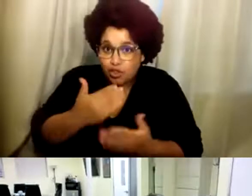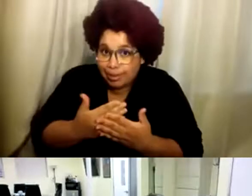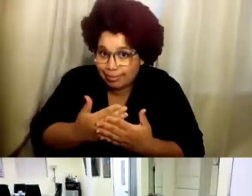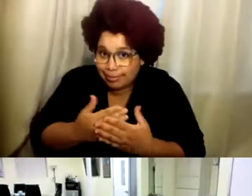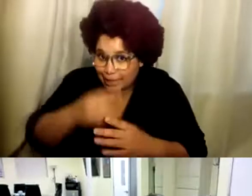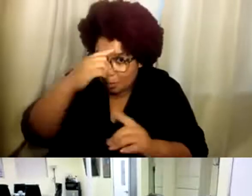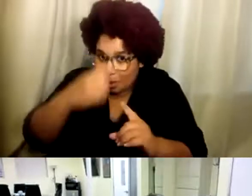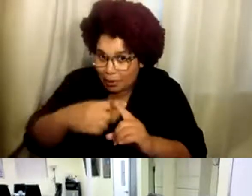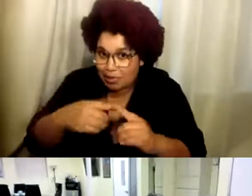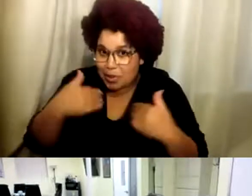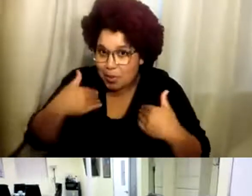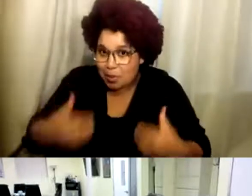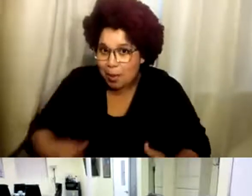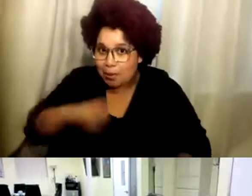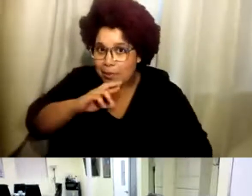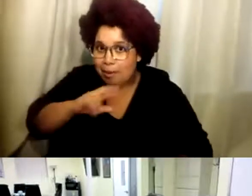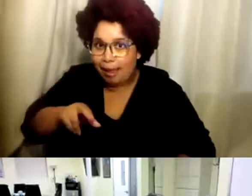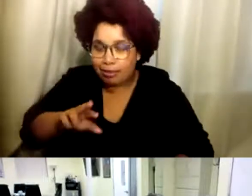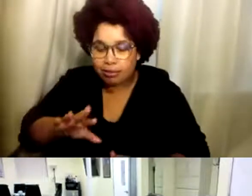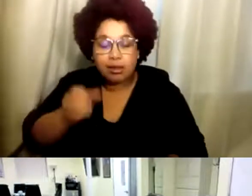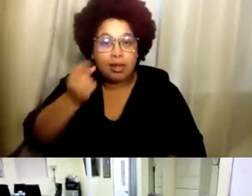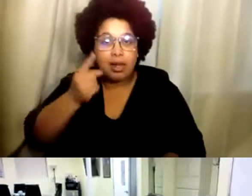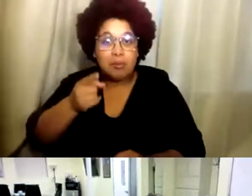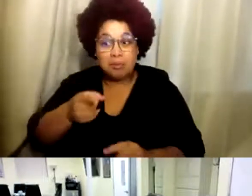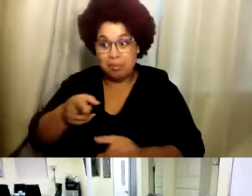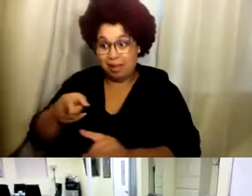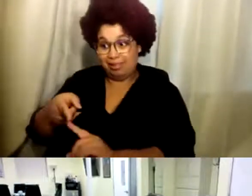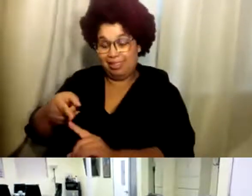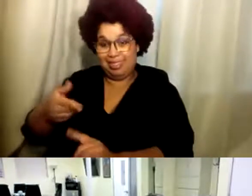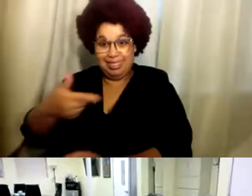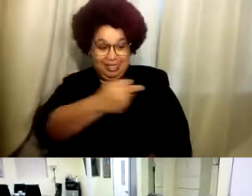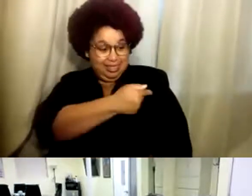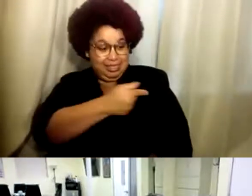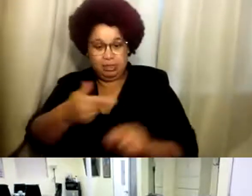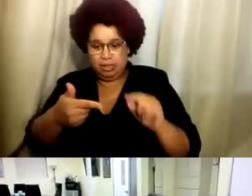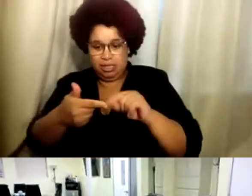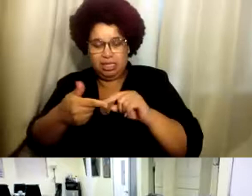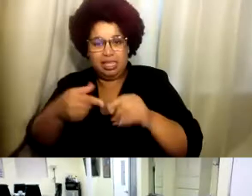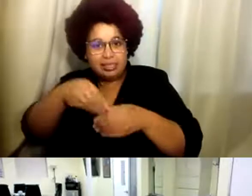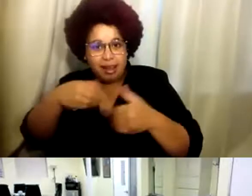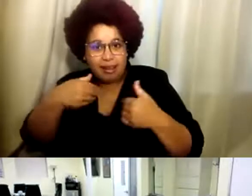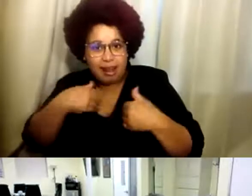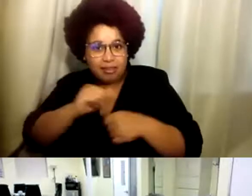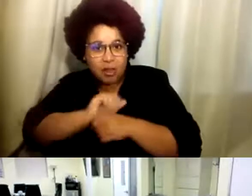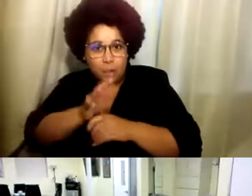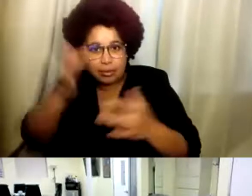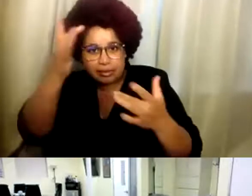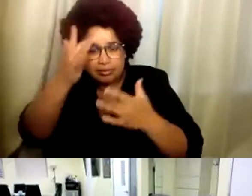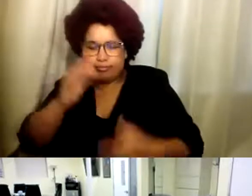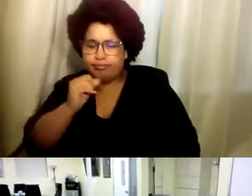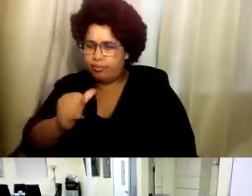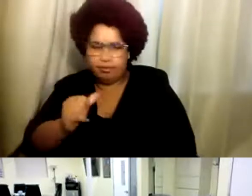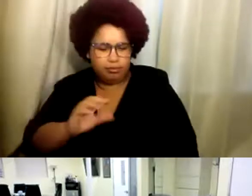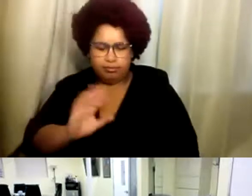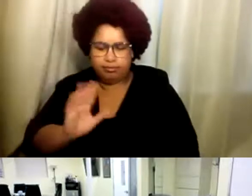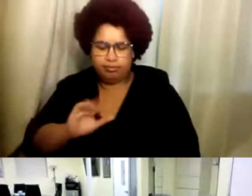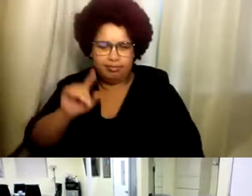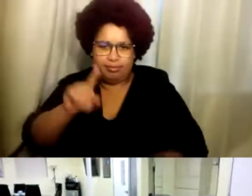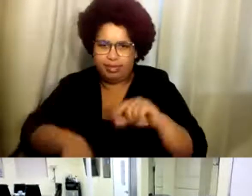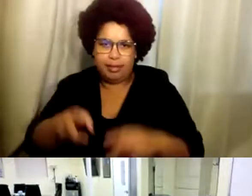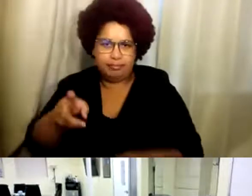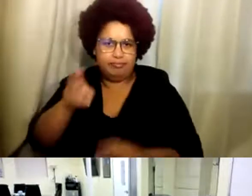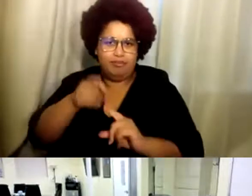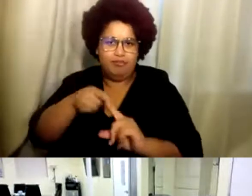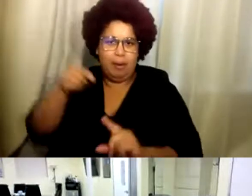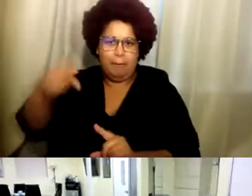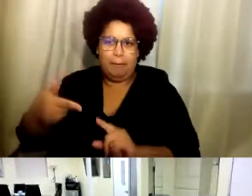cannot get the COVID infection from the vaccine. Mm-hmm. So one other thing as well is that